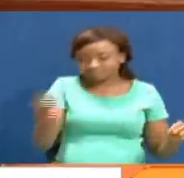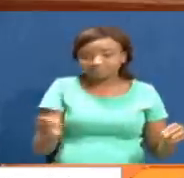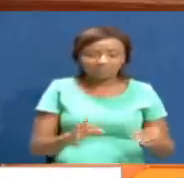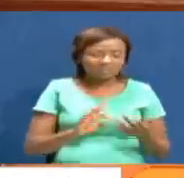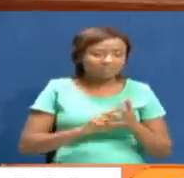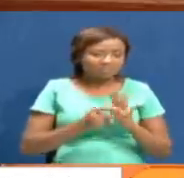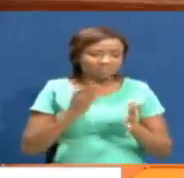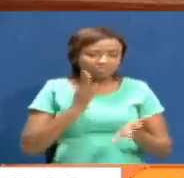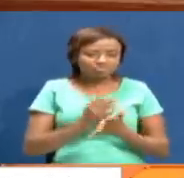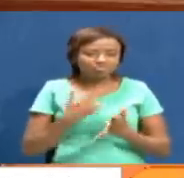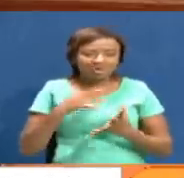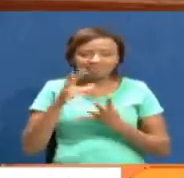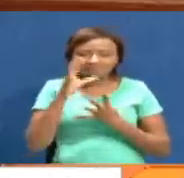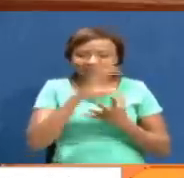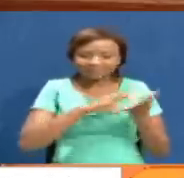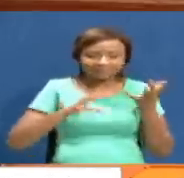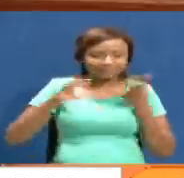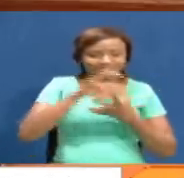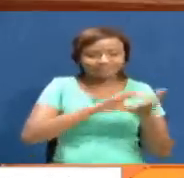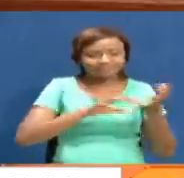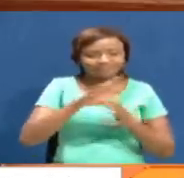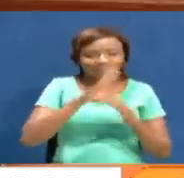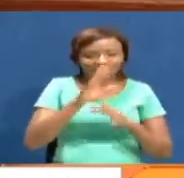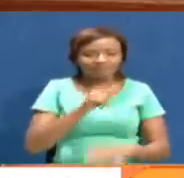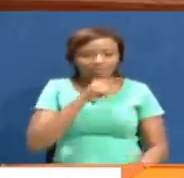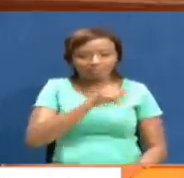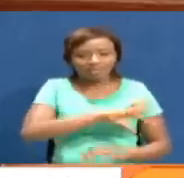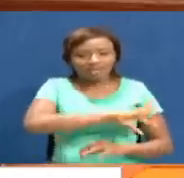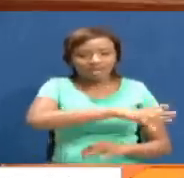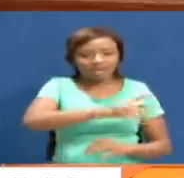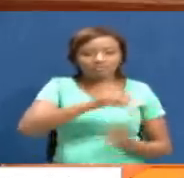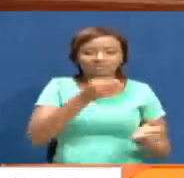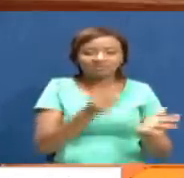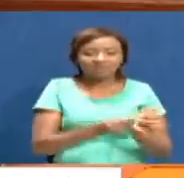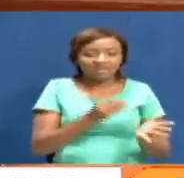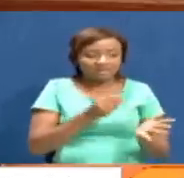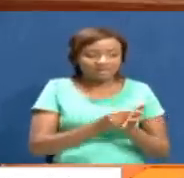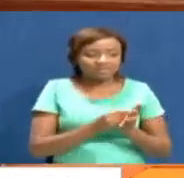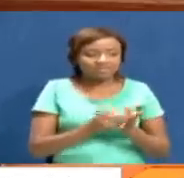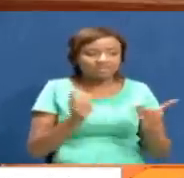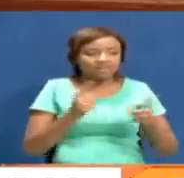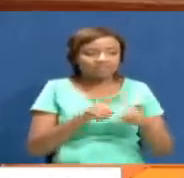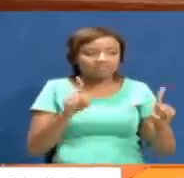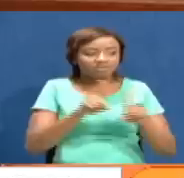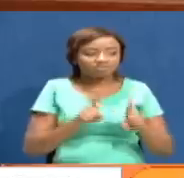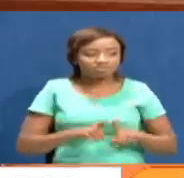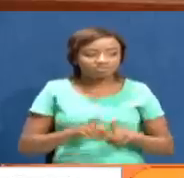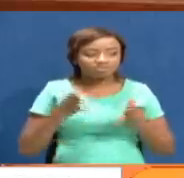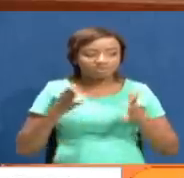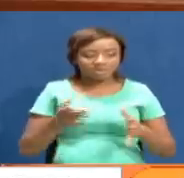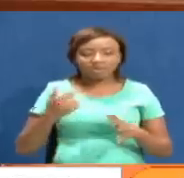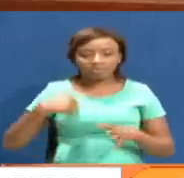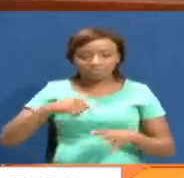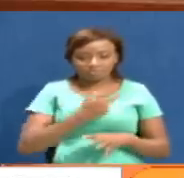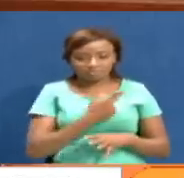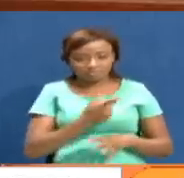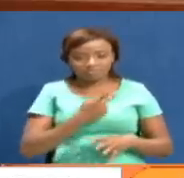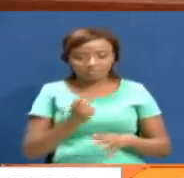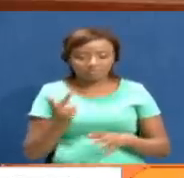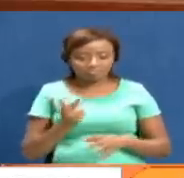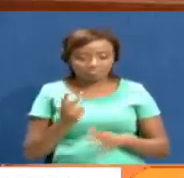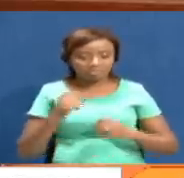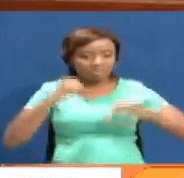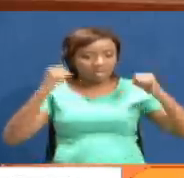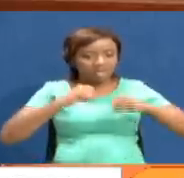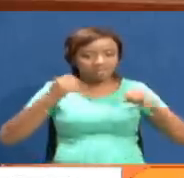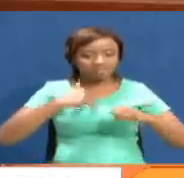So there's a lot of frustration from the county finance. But now that we are in agreement that we are going